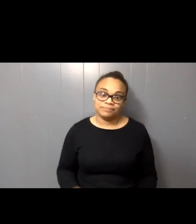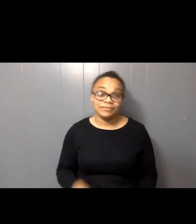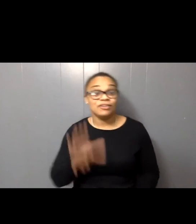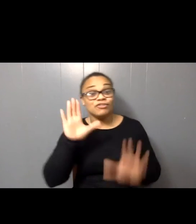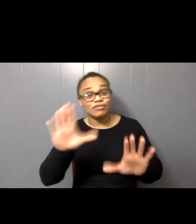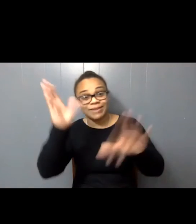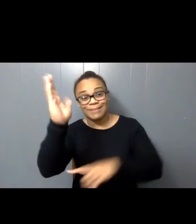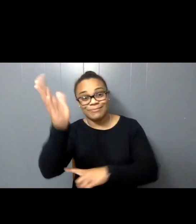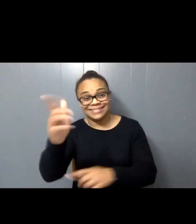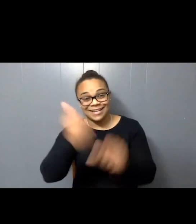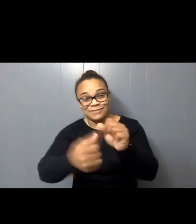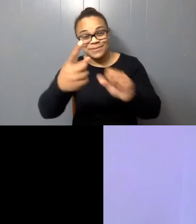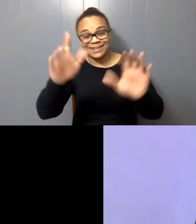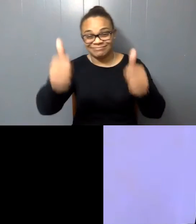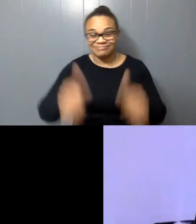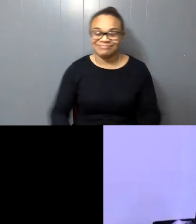everyone.